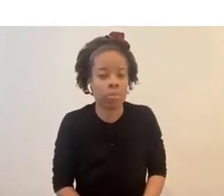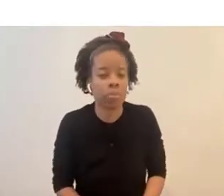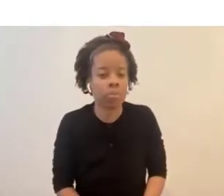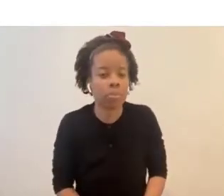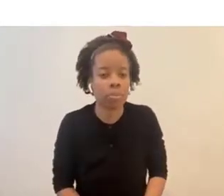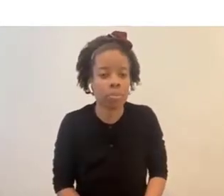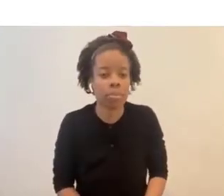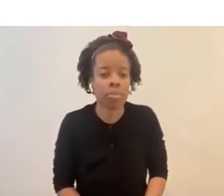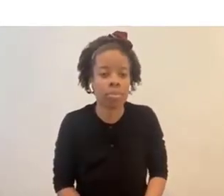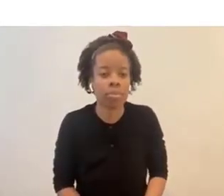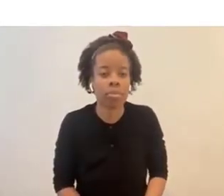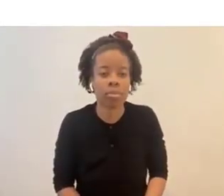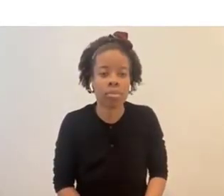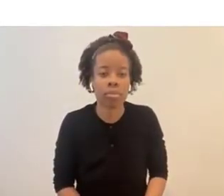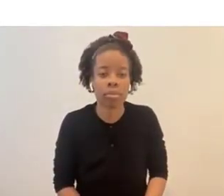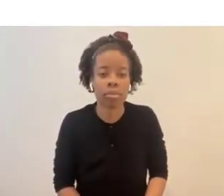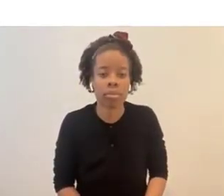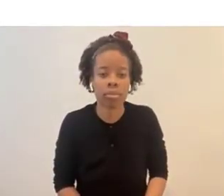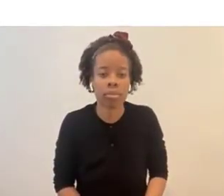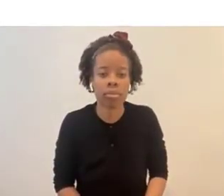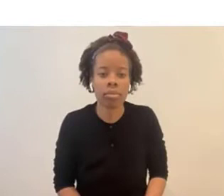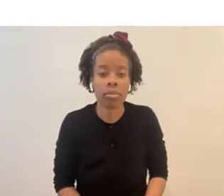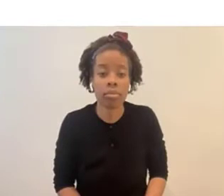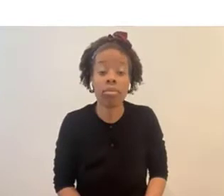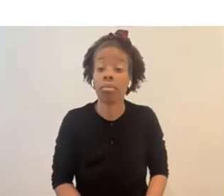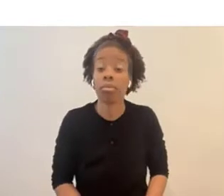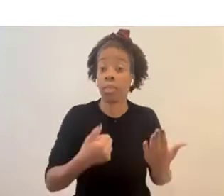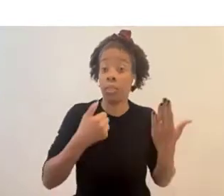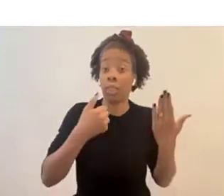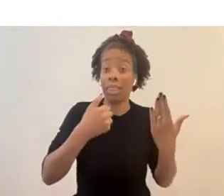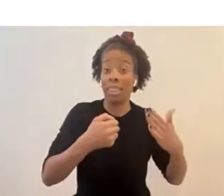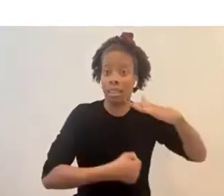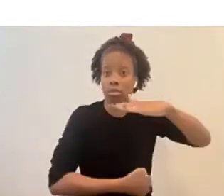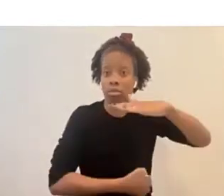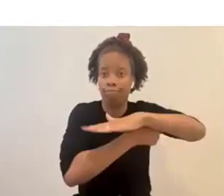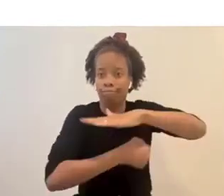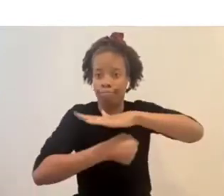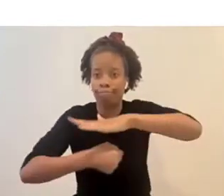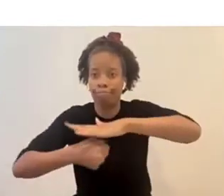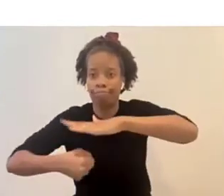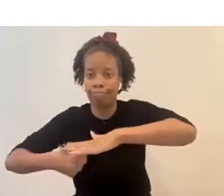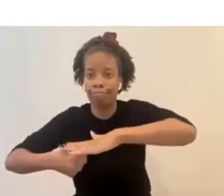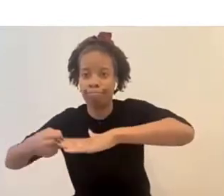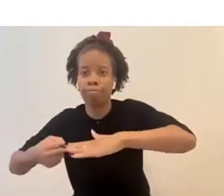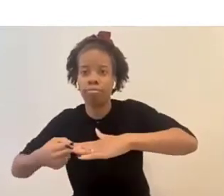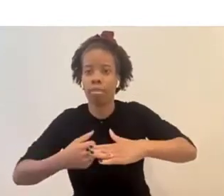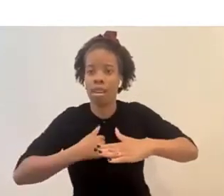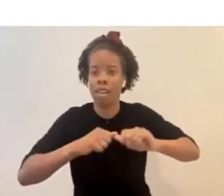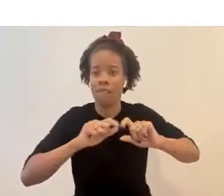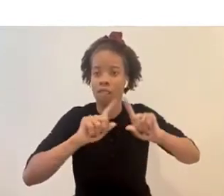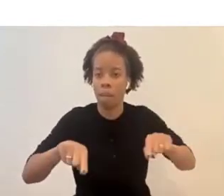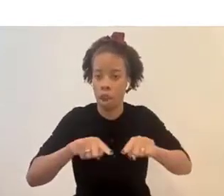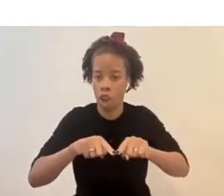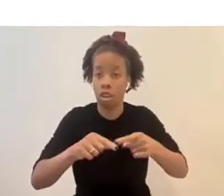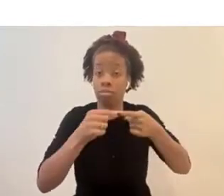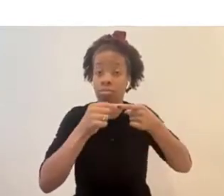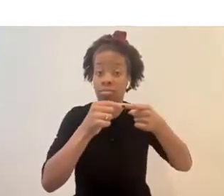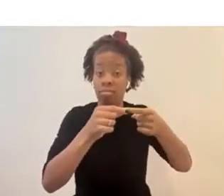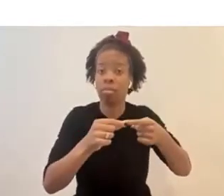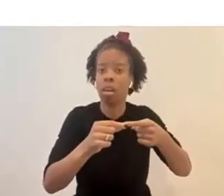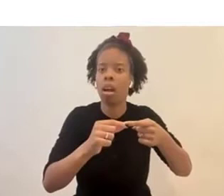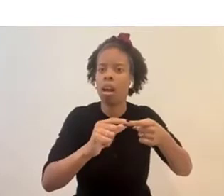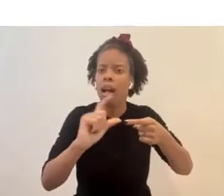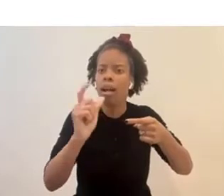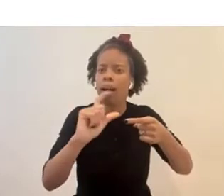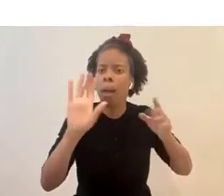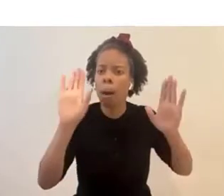So the framework had six dimensions. I'm going to very briefly talk you through them. One was colorblindness, and this